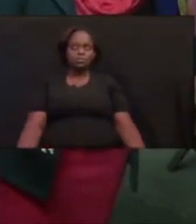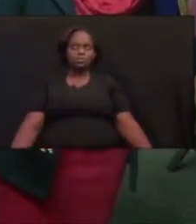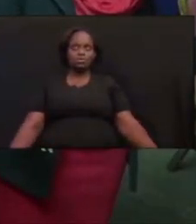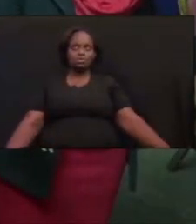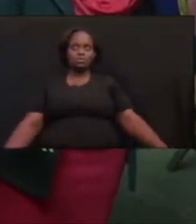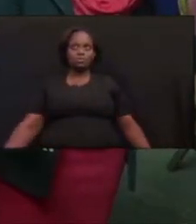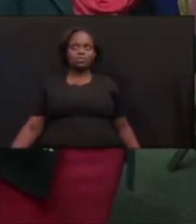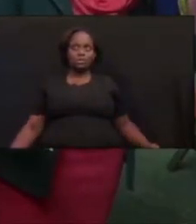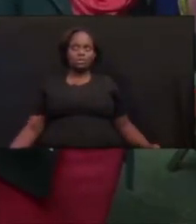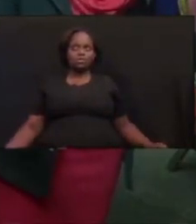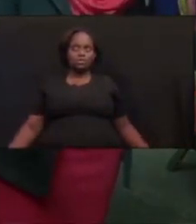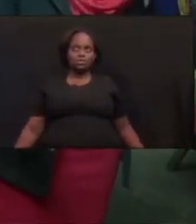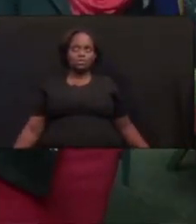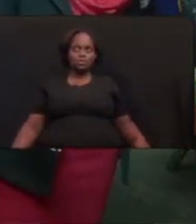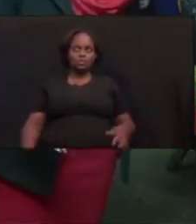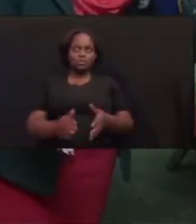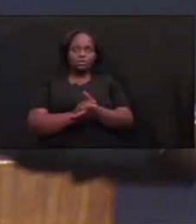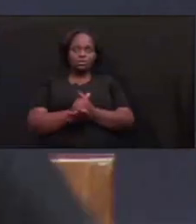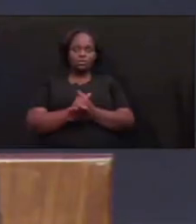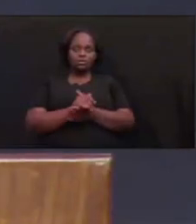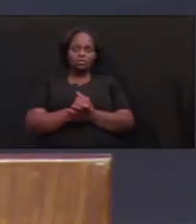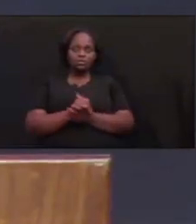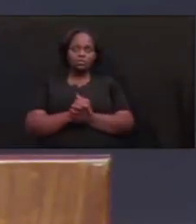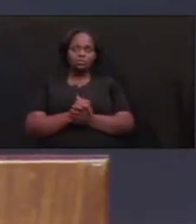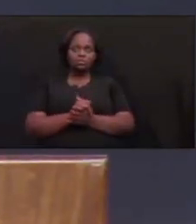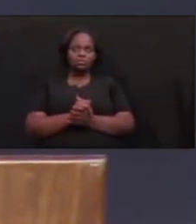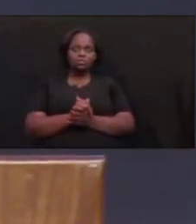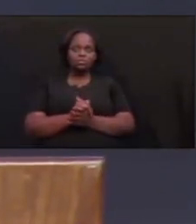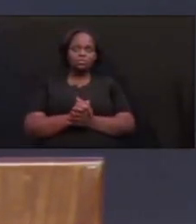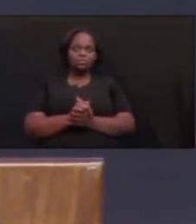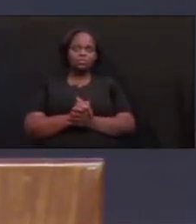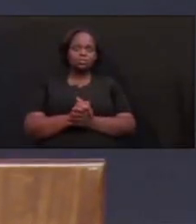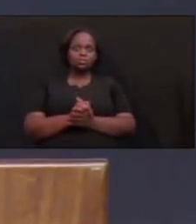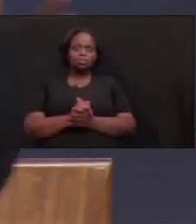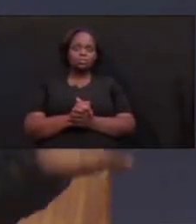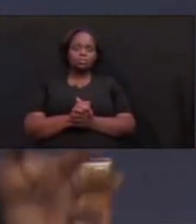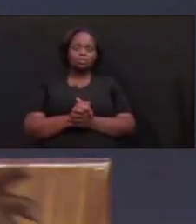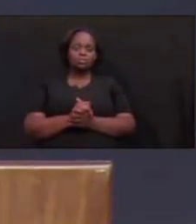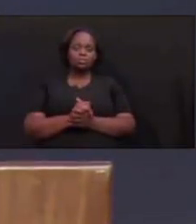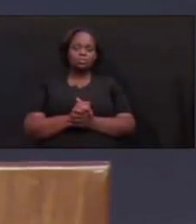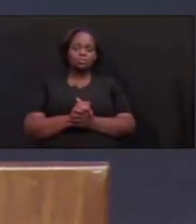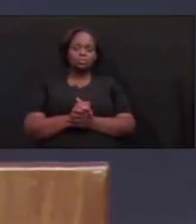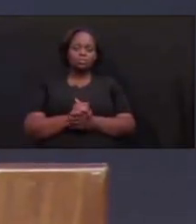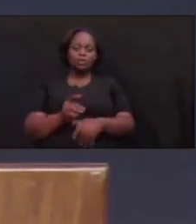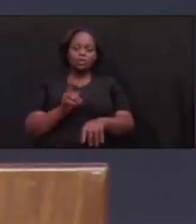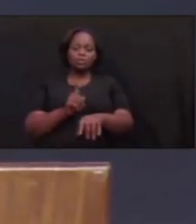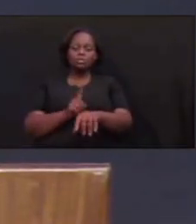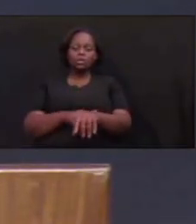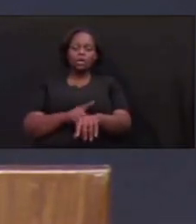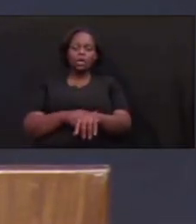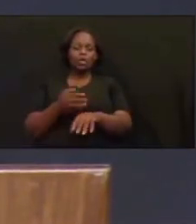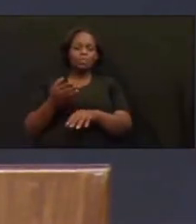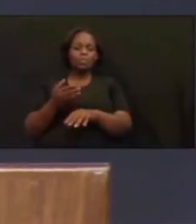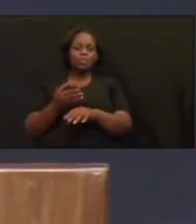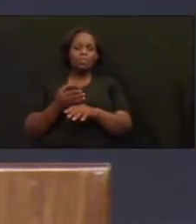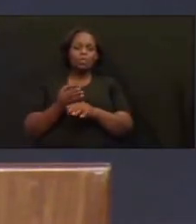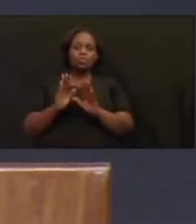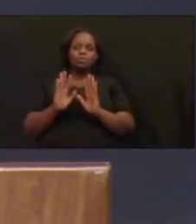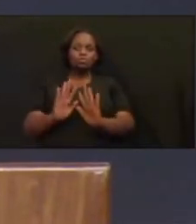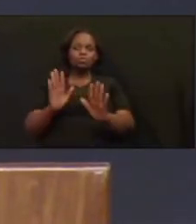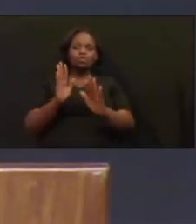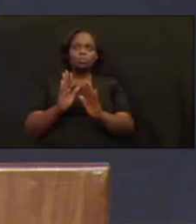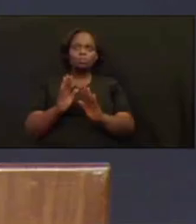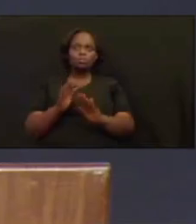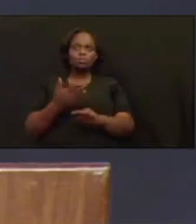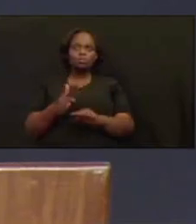come agenda. It's time to stop playing church. It's time to just stop wasting time. The king's business requires